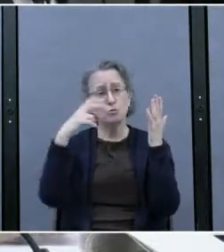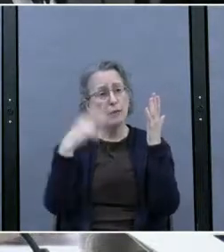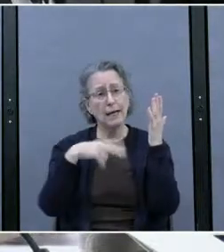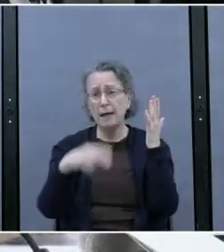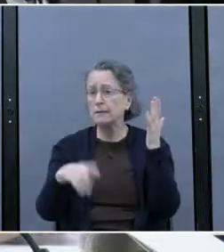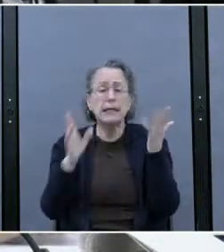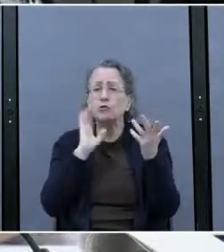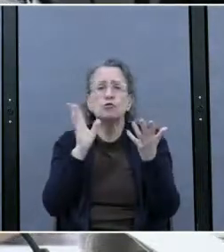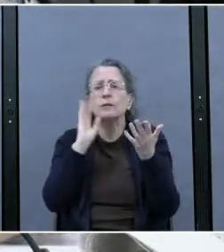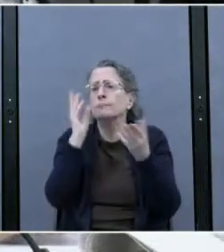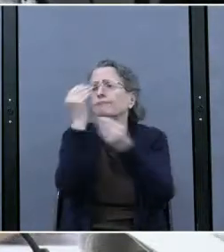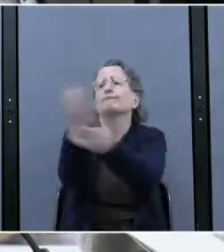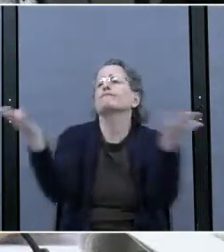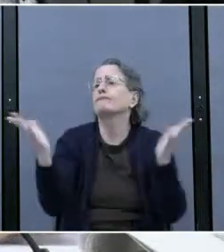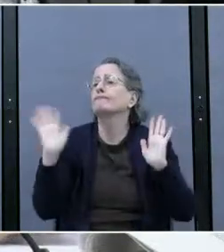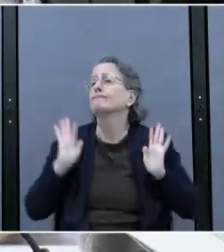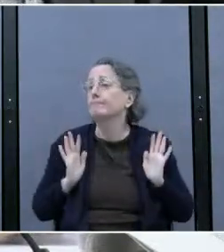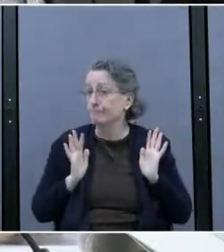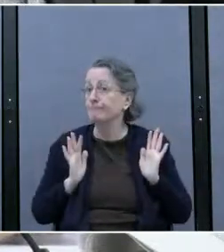advised.